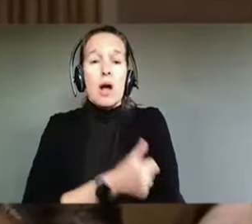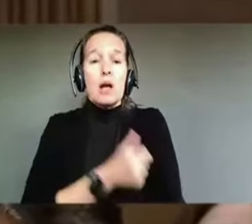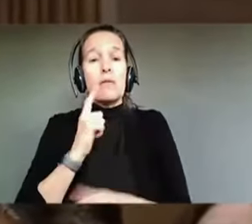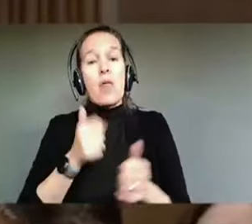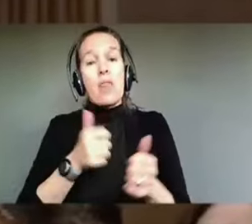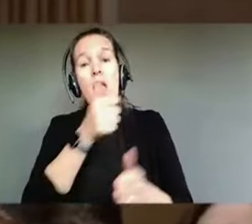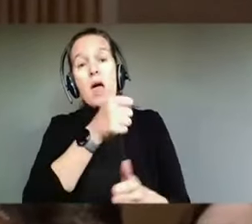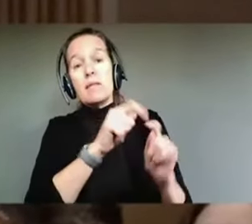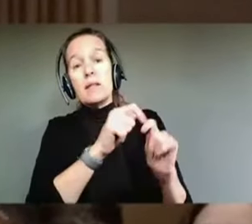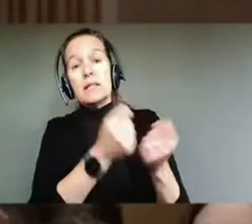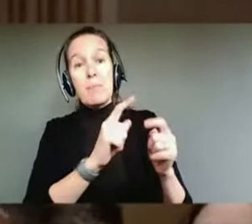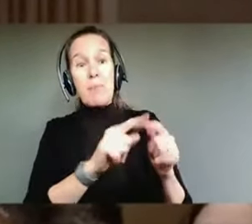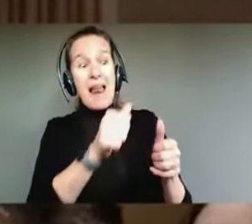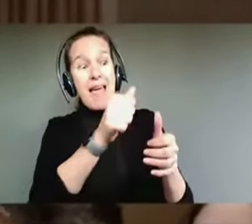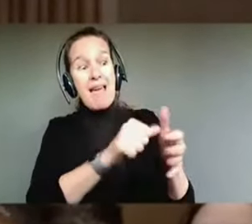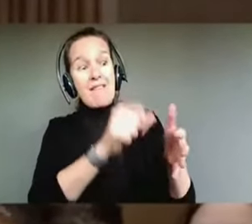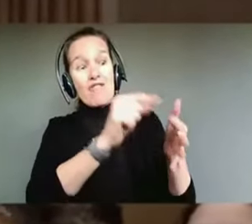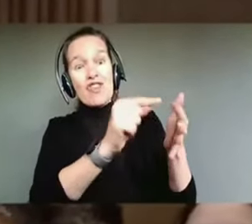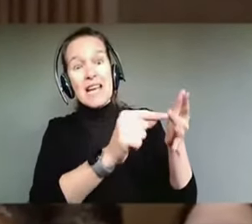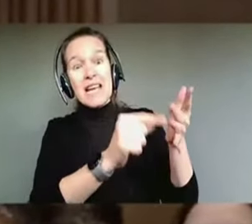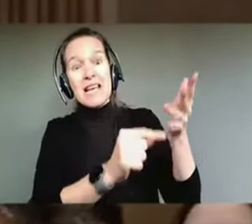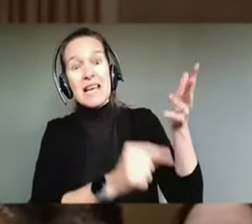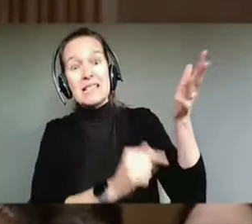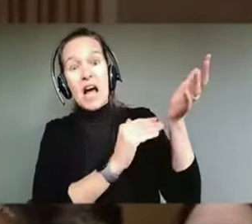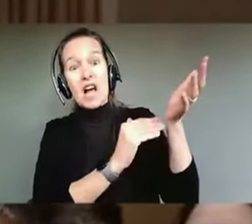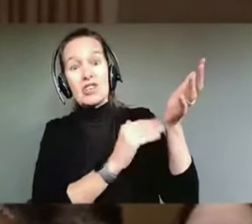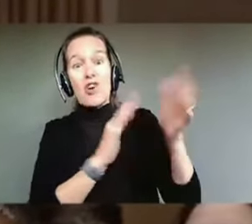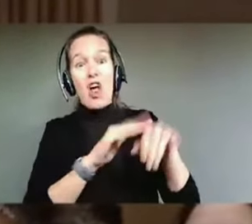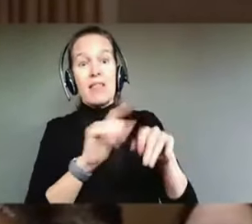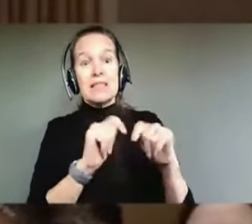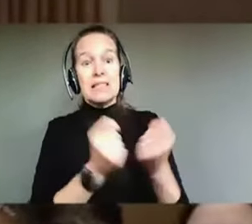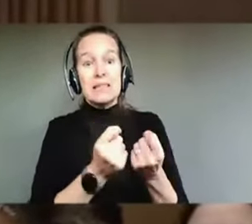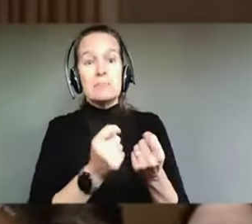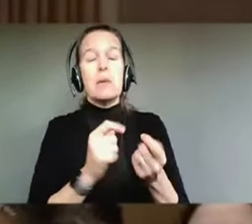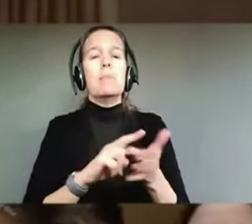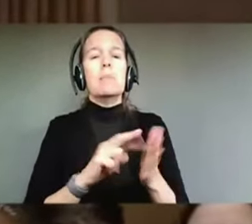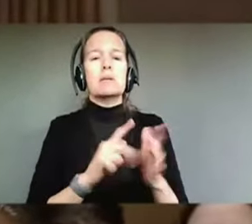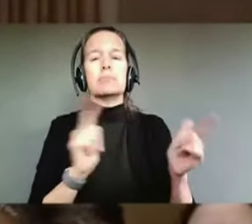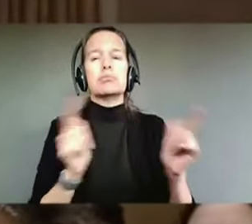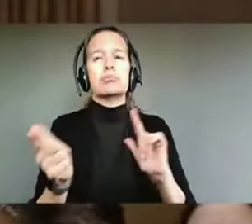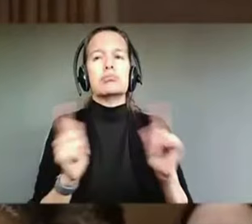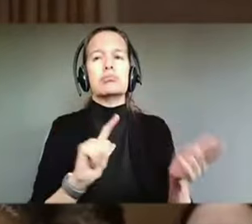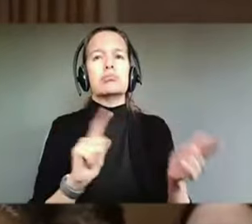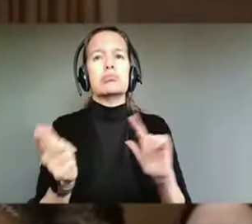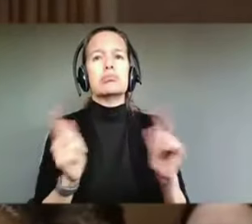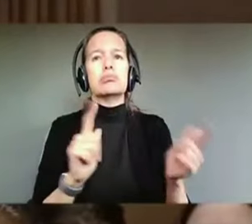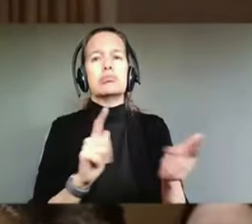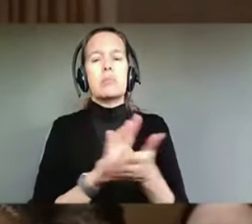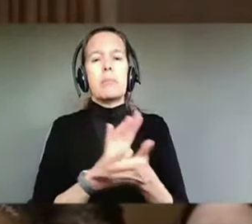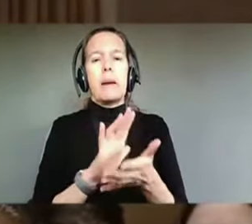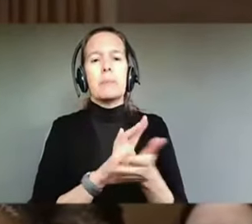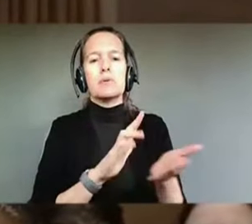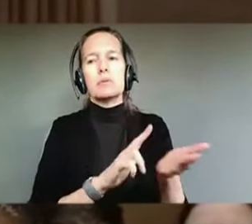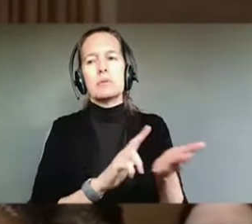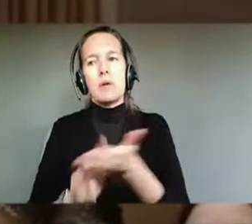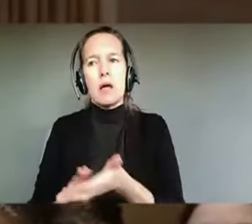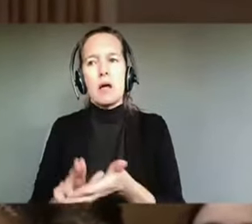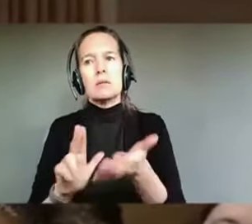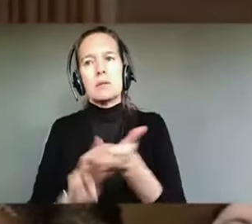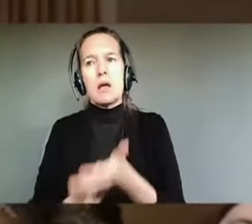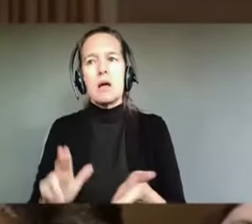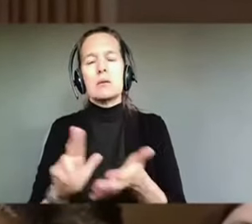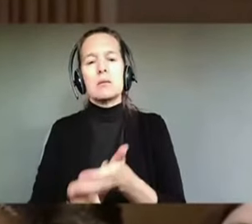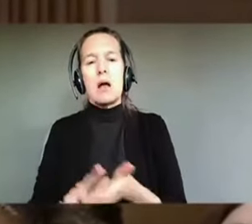single doctor on the team. Mm-hmm. So it was months of back and forth paperwork. And in the meantime, they were trying to do tests. They thought she